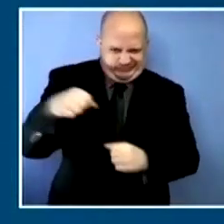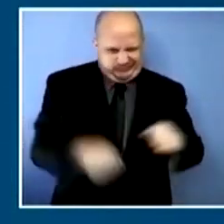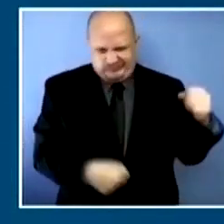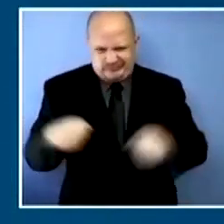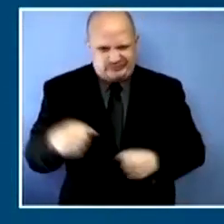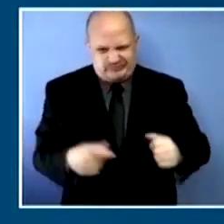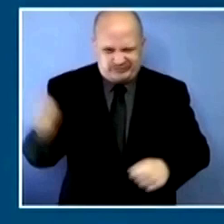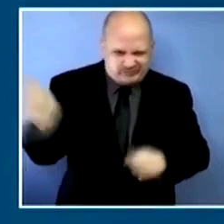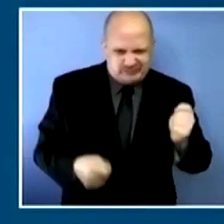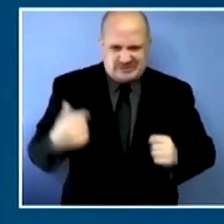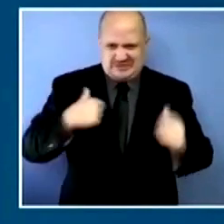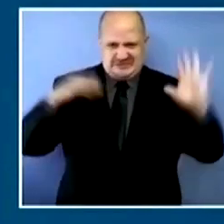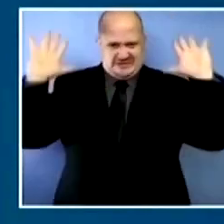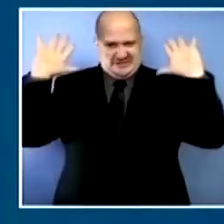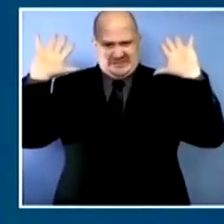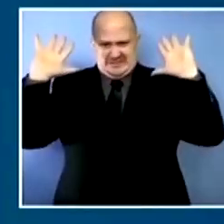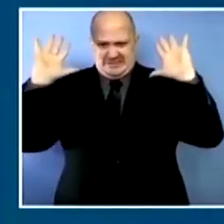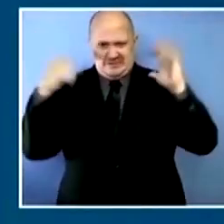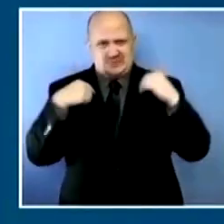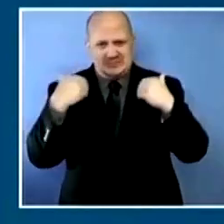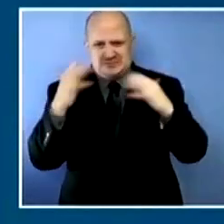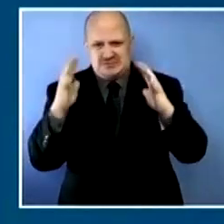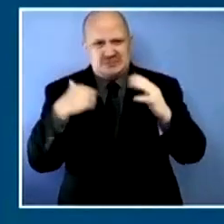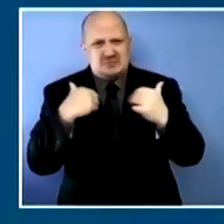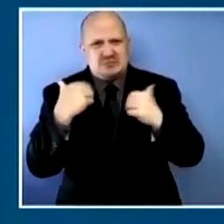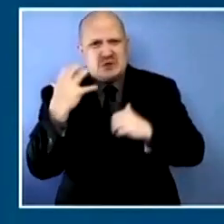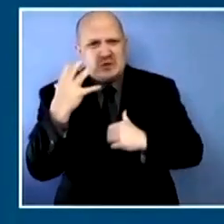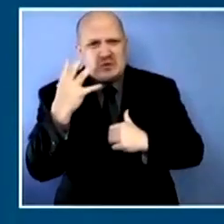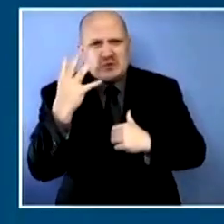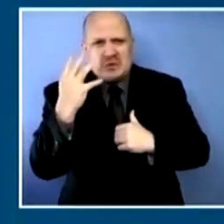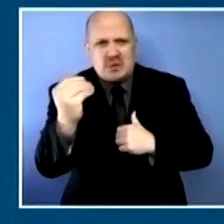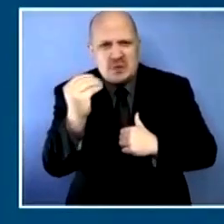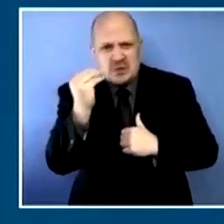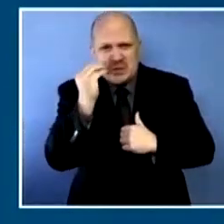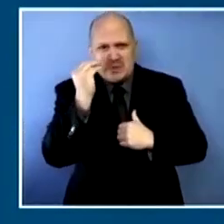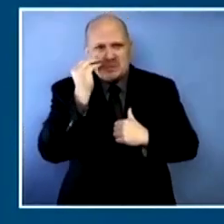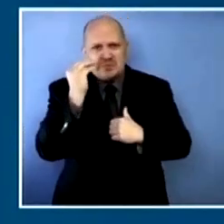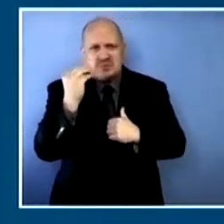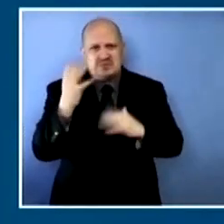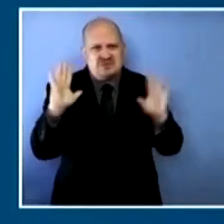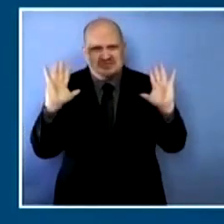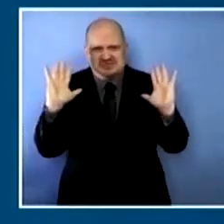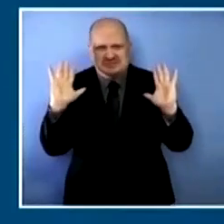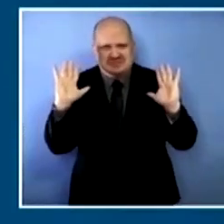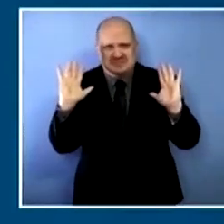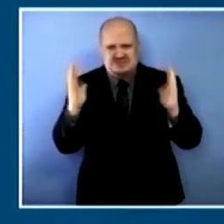threateningly, replied, "You picked the wrong time to do that." I was terrified.